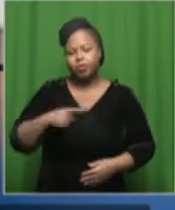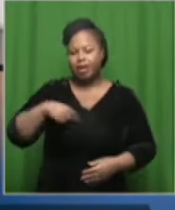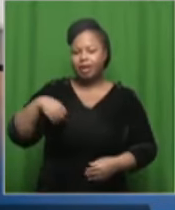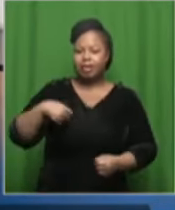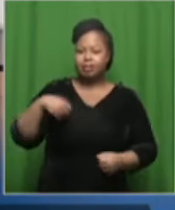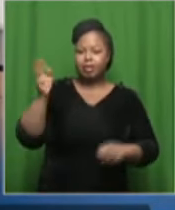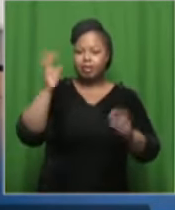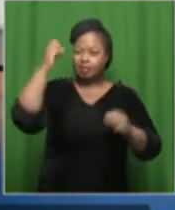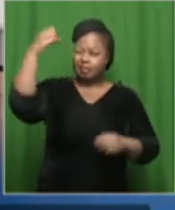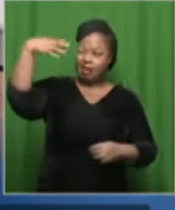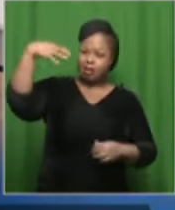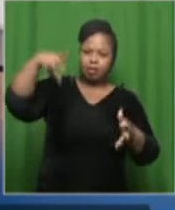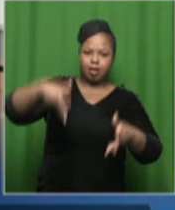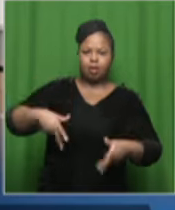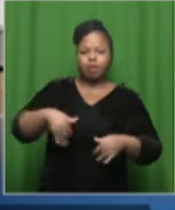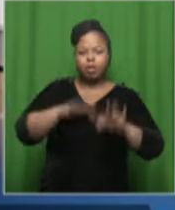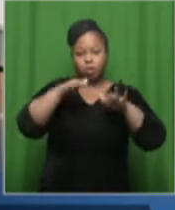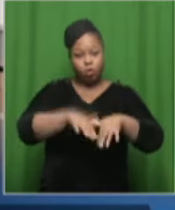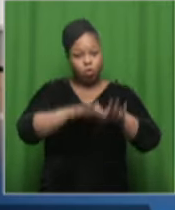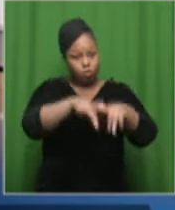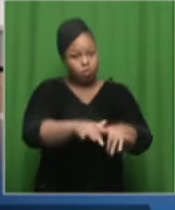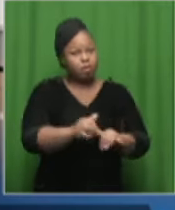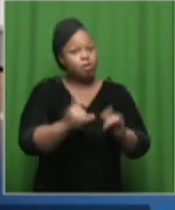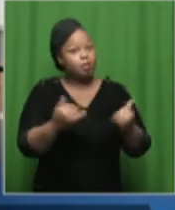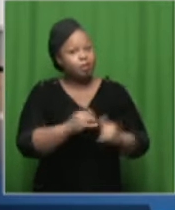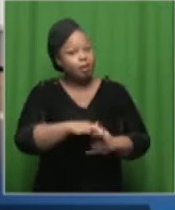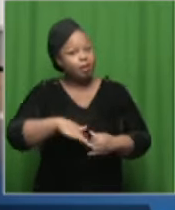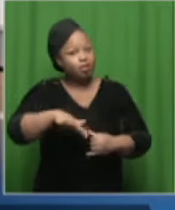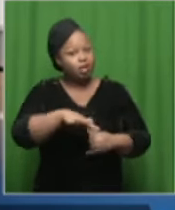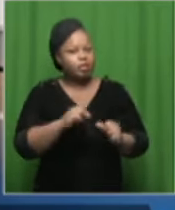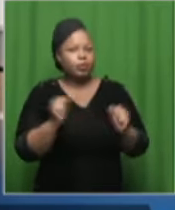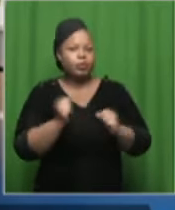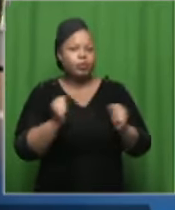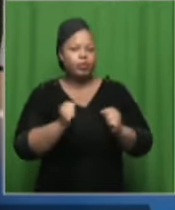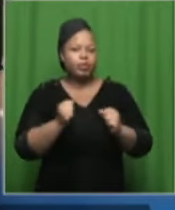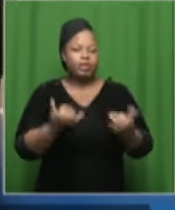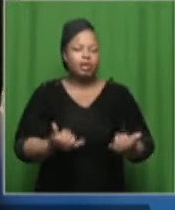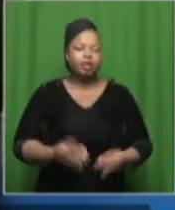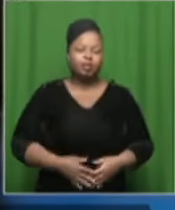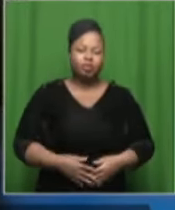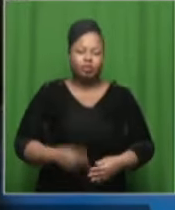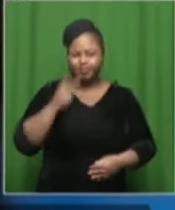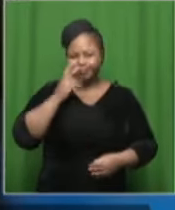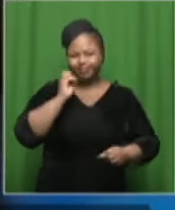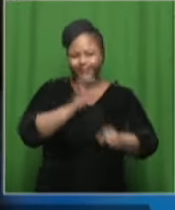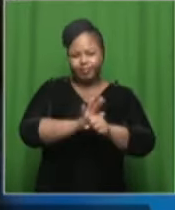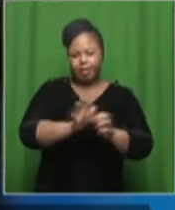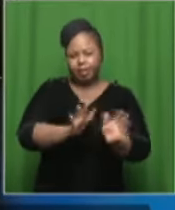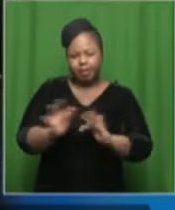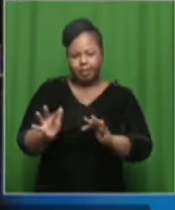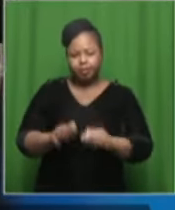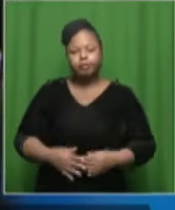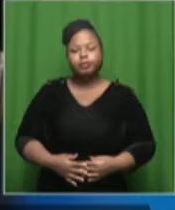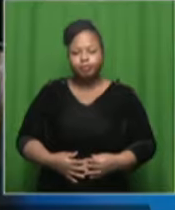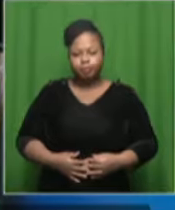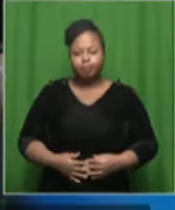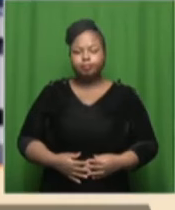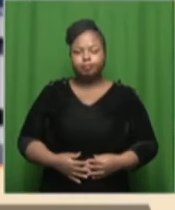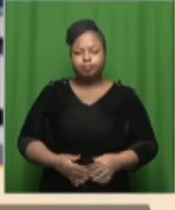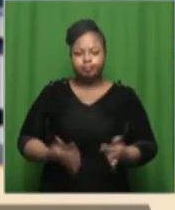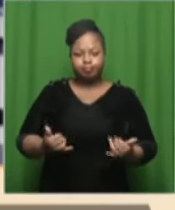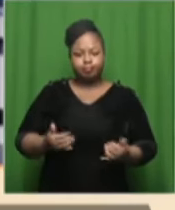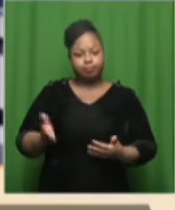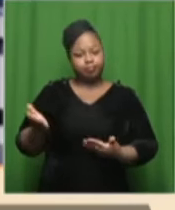weather up in here, yes. But obviously on the coast, we've seen it's colder. So we're going to see the impact that all of this is having. We'll leave